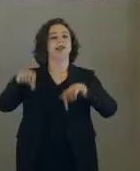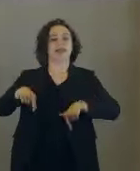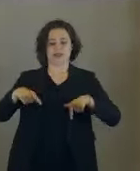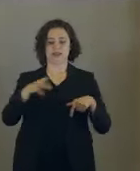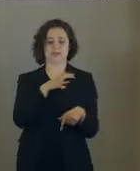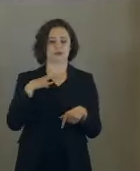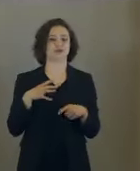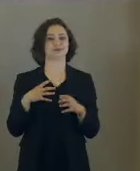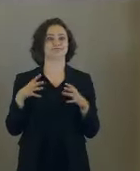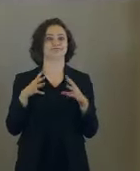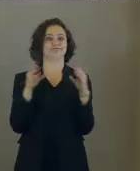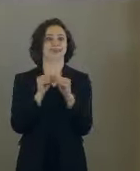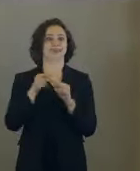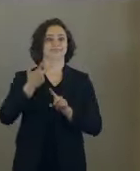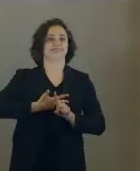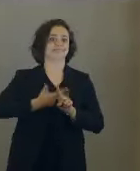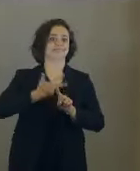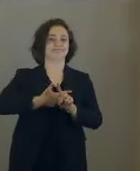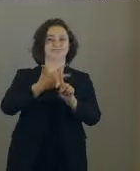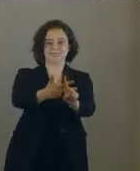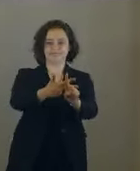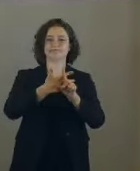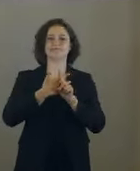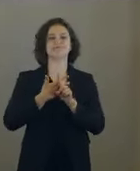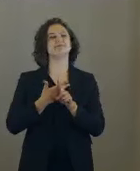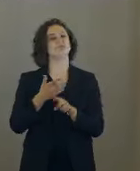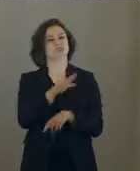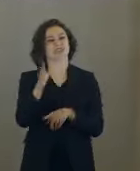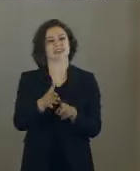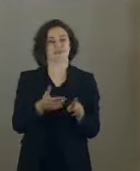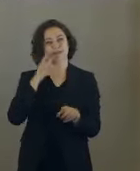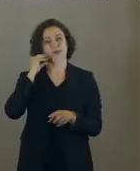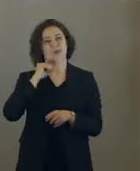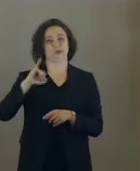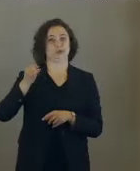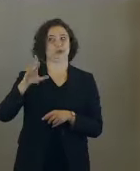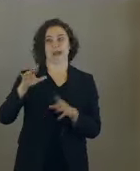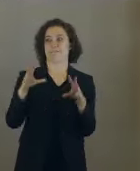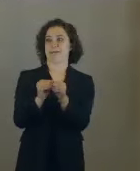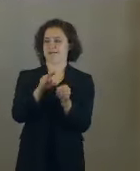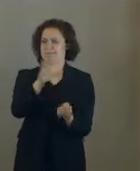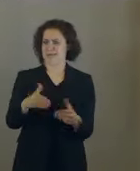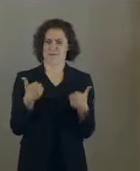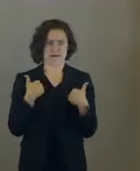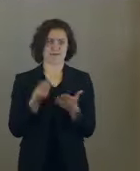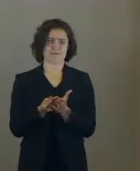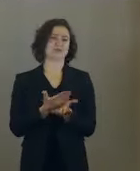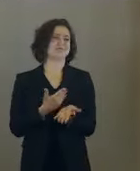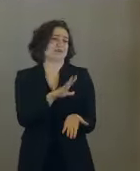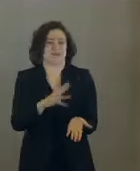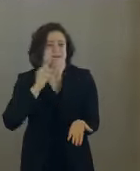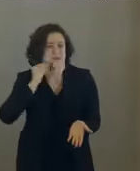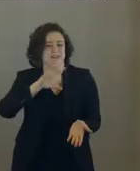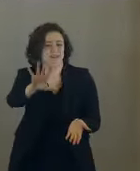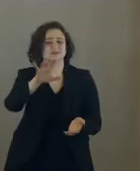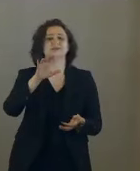quarterly. We haven't had the situation where at our July meeting where we haven't had a budget. So in line with that and